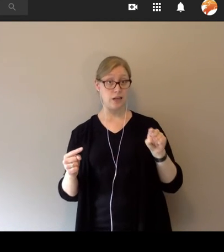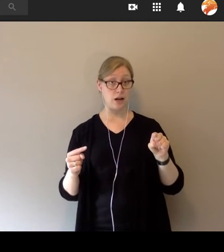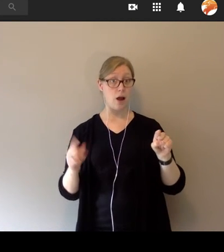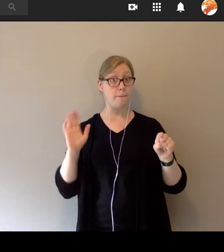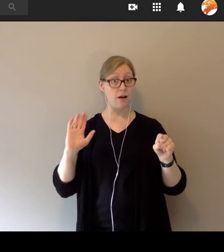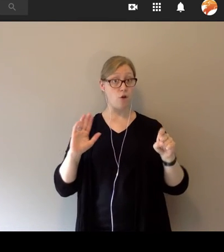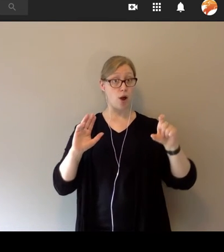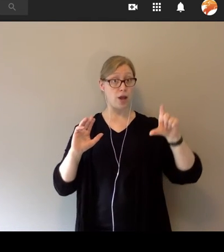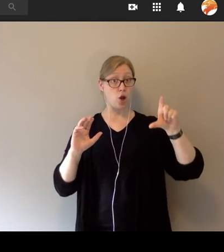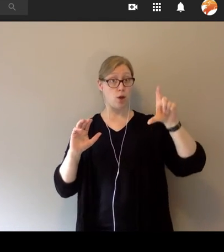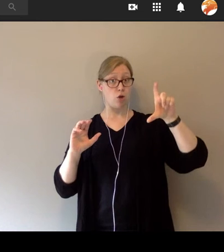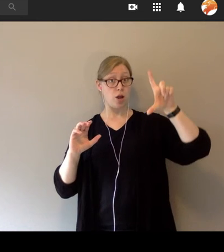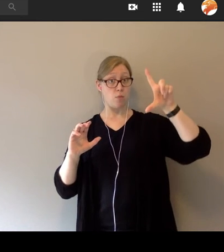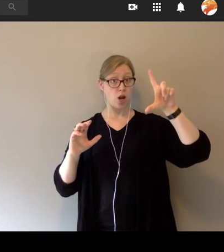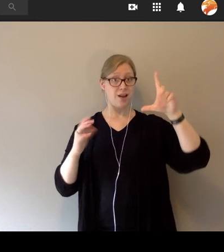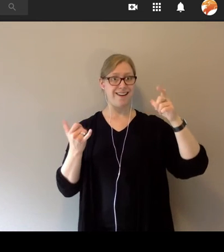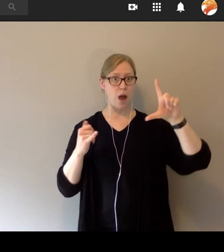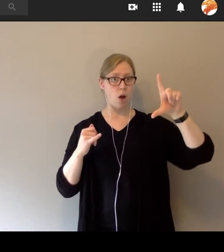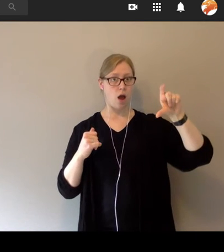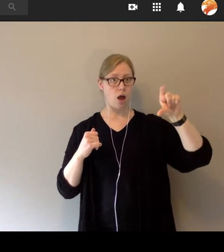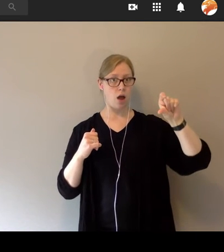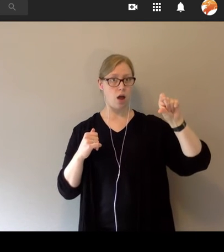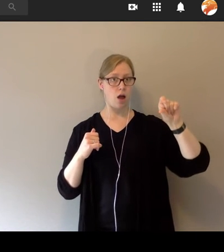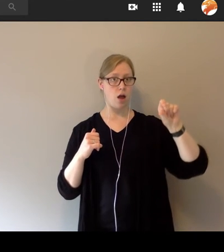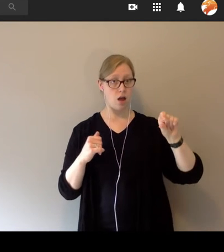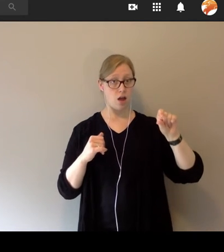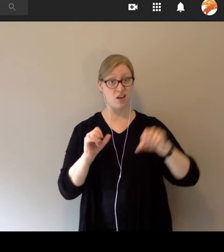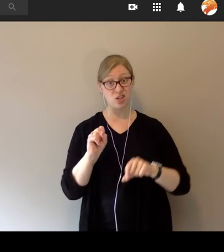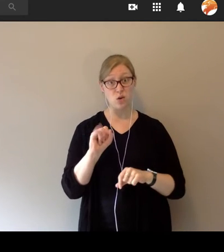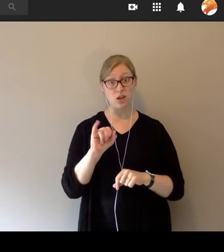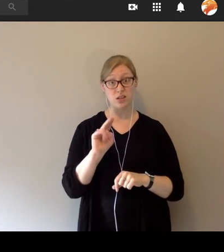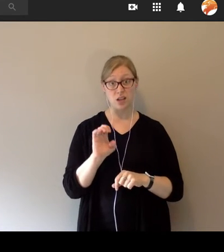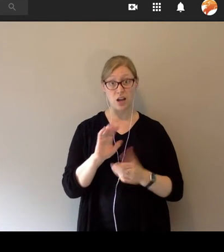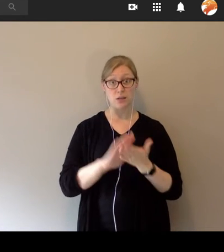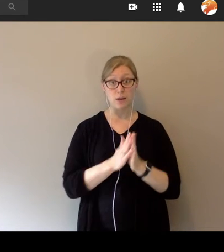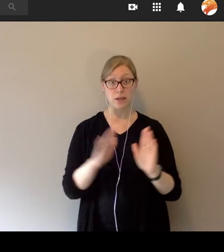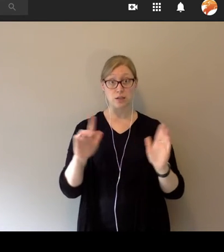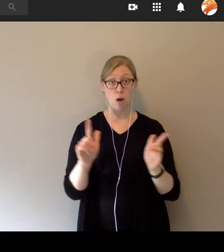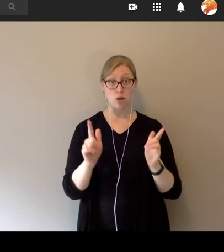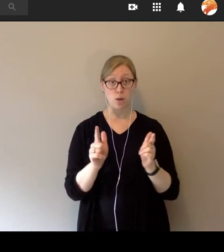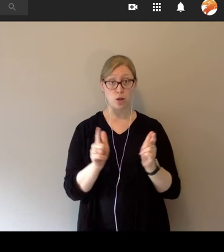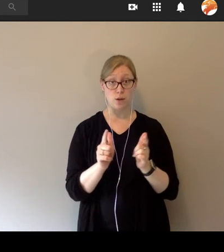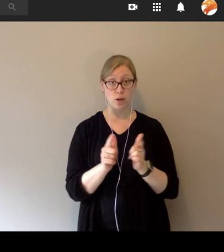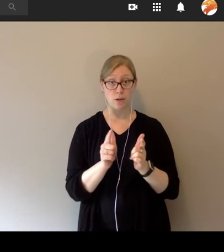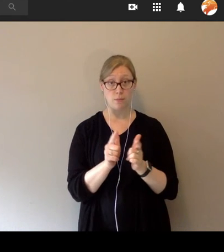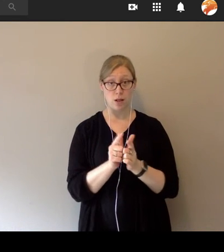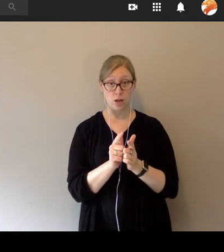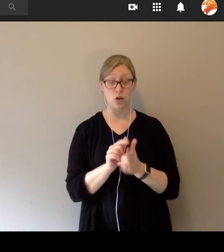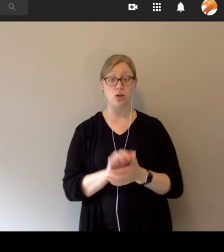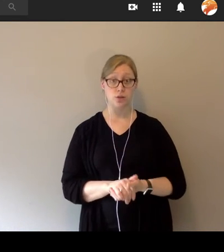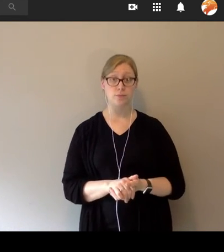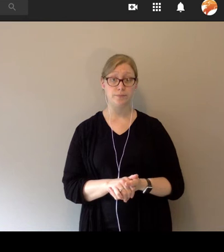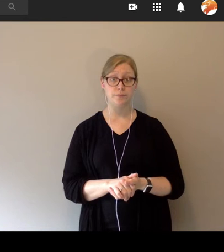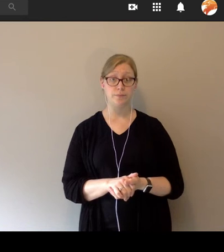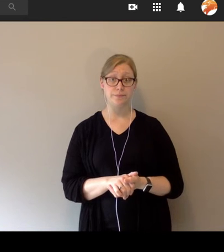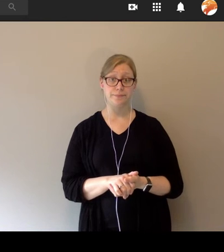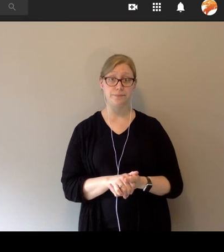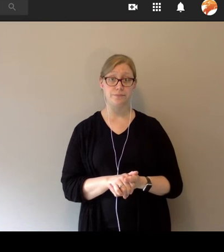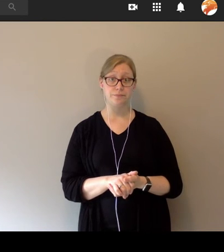so the sine is decreasing. So the sine is getting smaller. Sine of theta gets smaller.